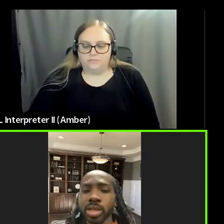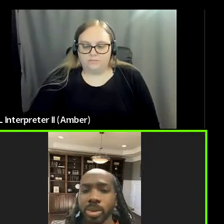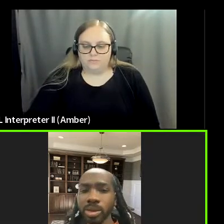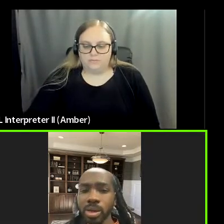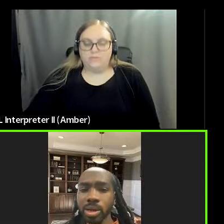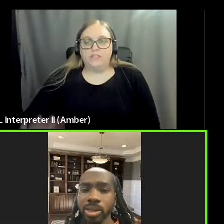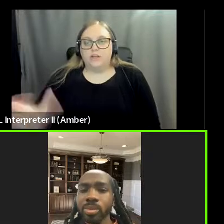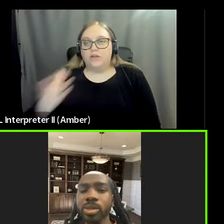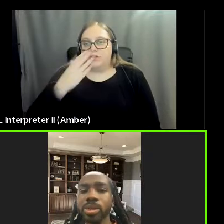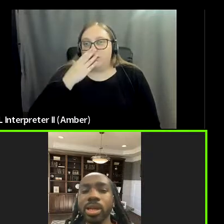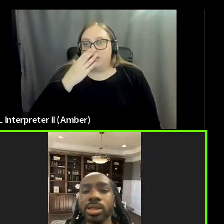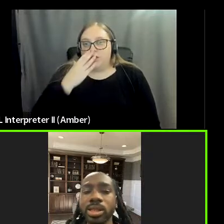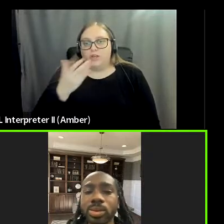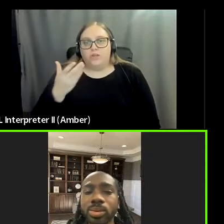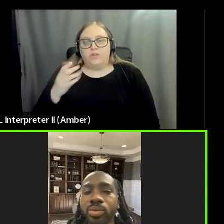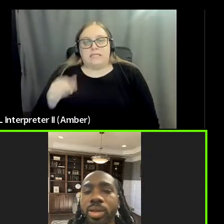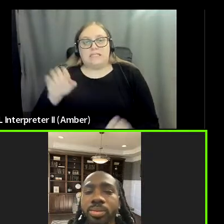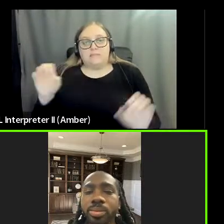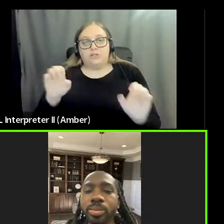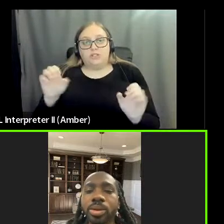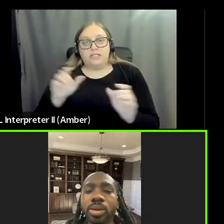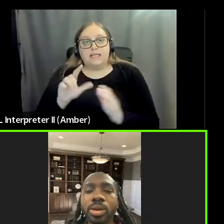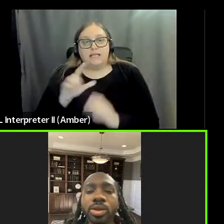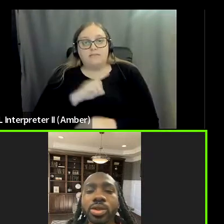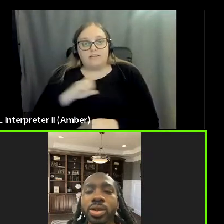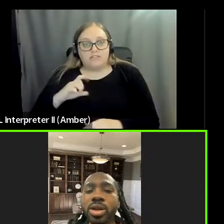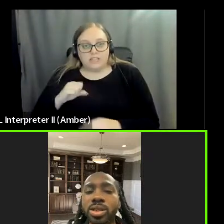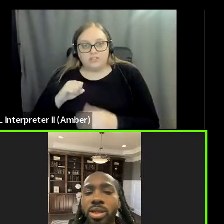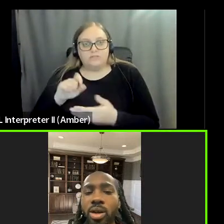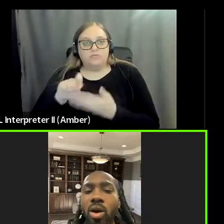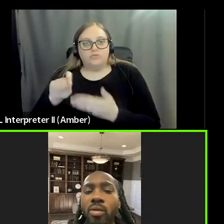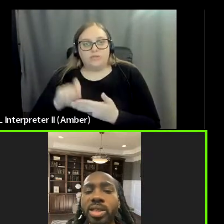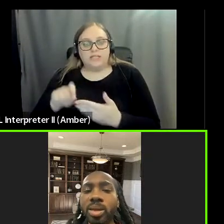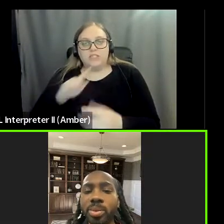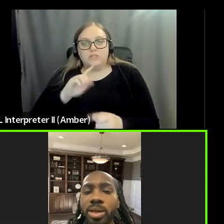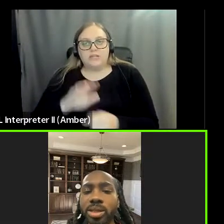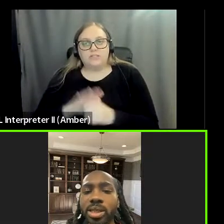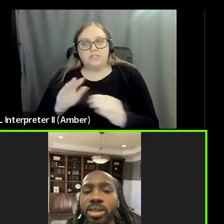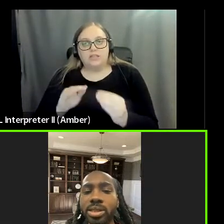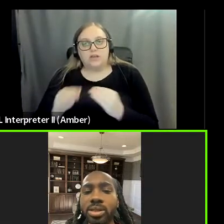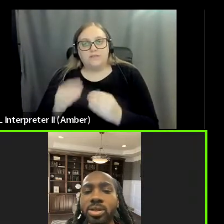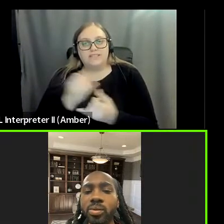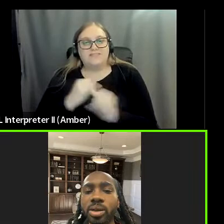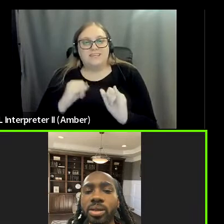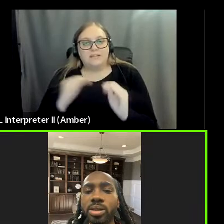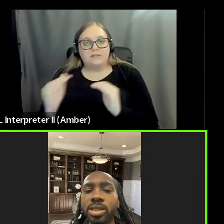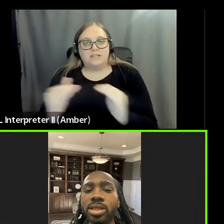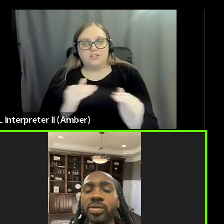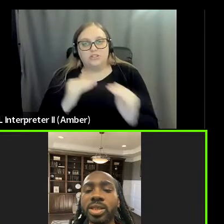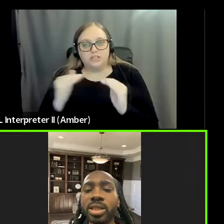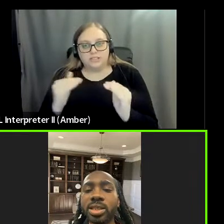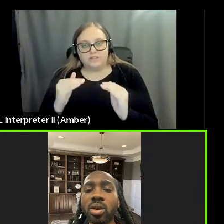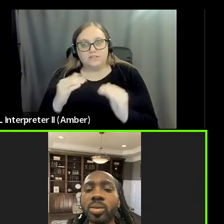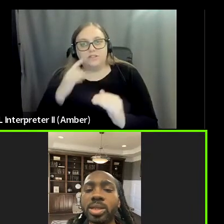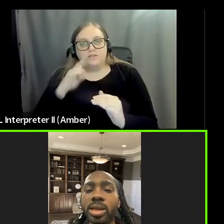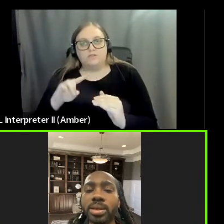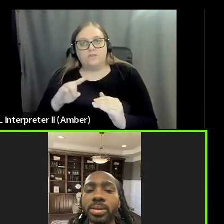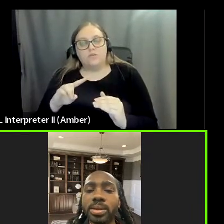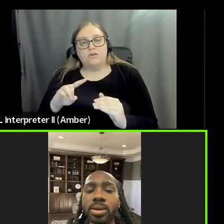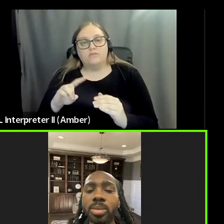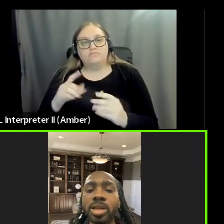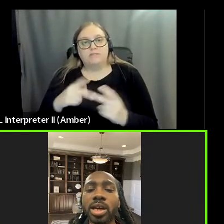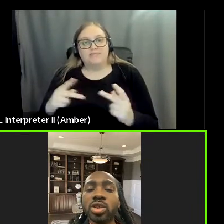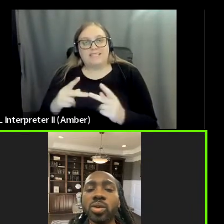Thank you, Chairman. This emergency legislation was written to guarantee that the Office of Independent Justice and Justice Facilities